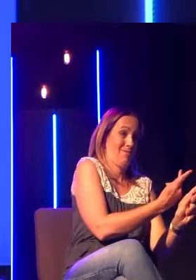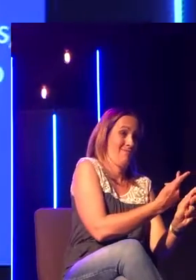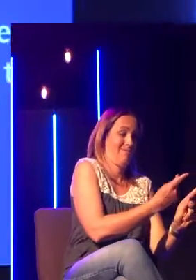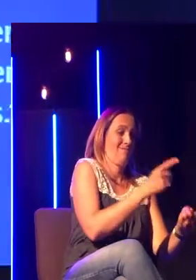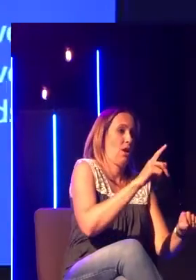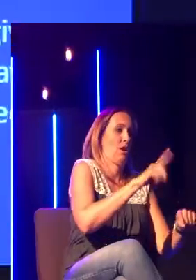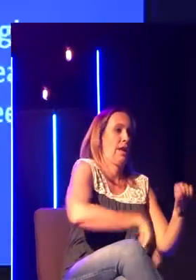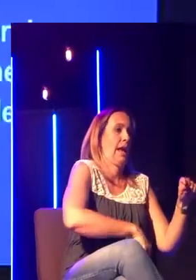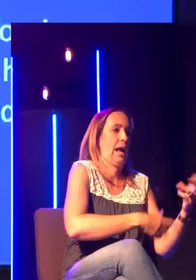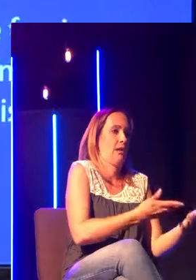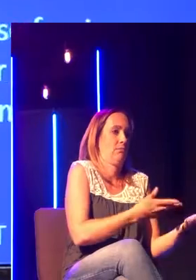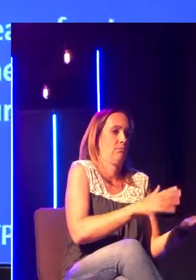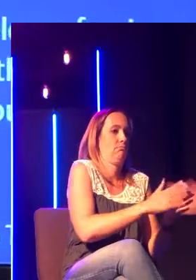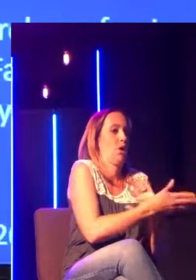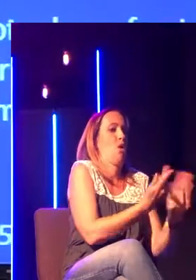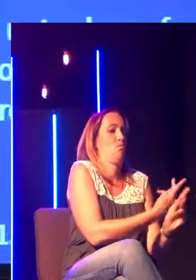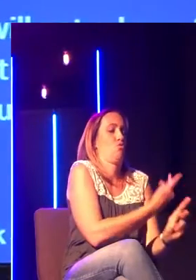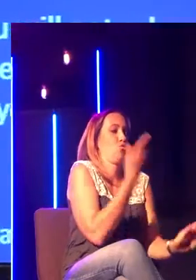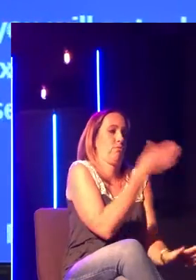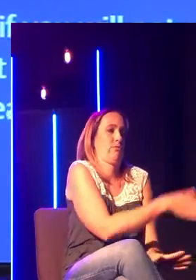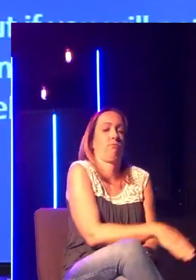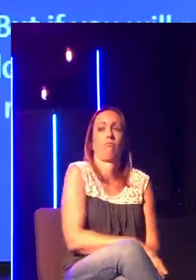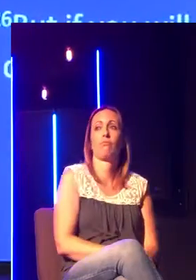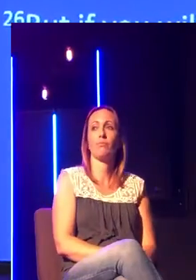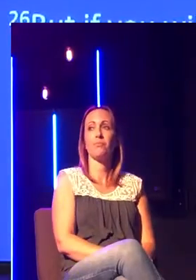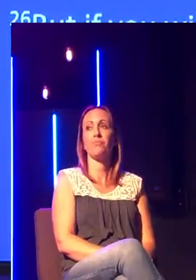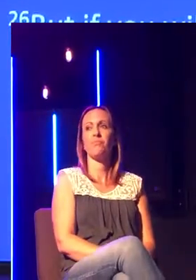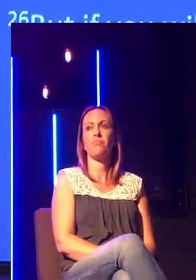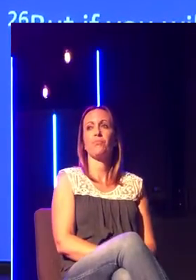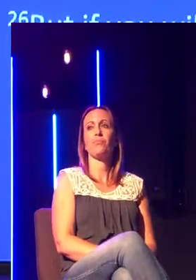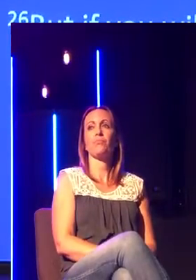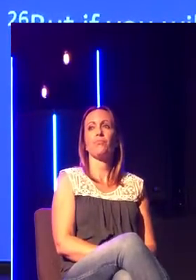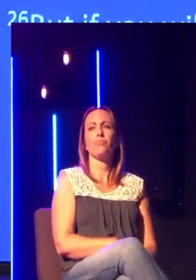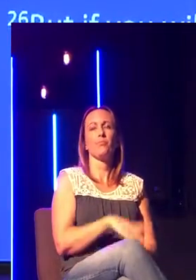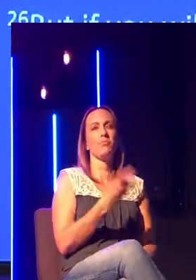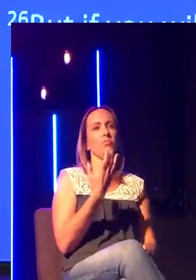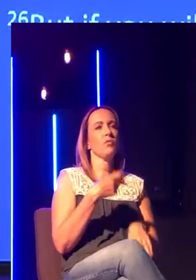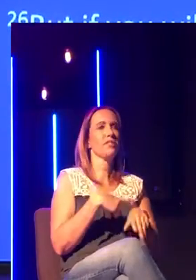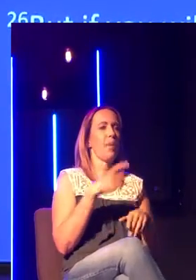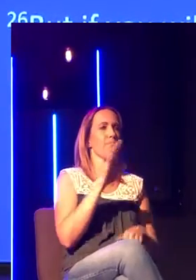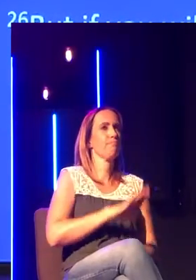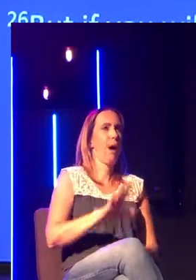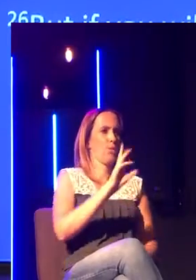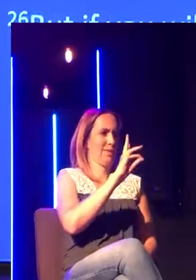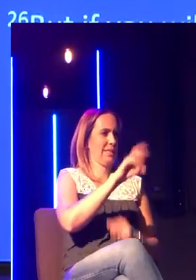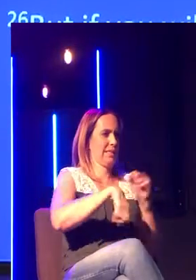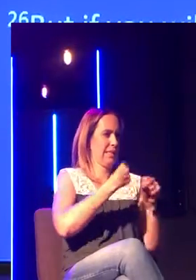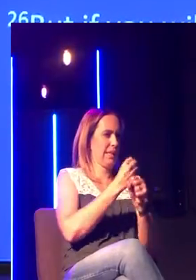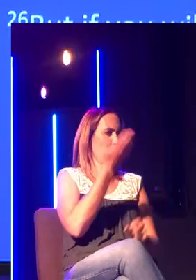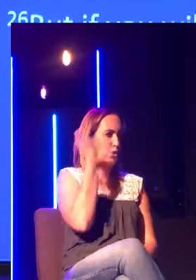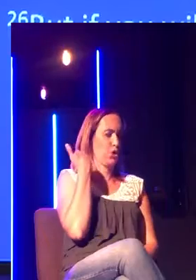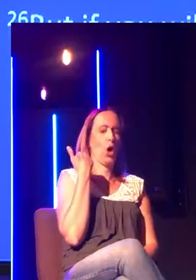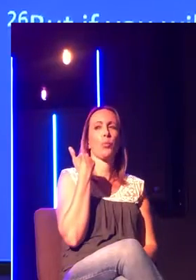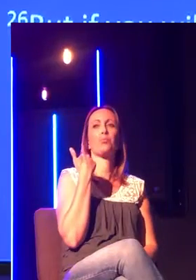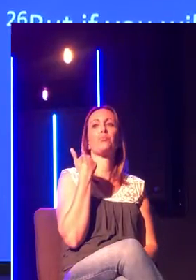deep, deep wound. There was a time about 6 years ago when I